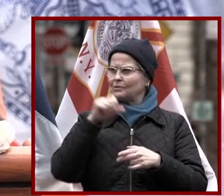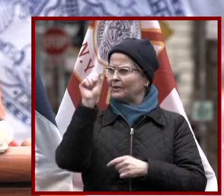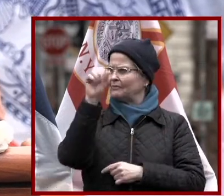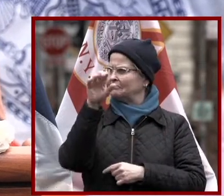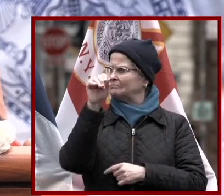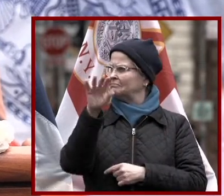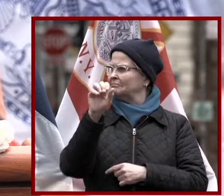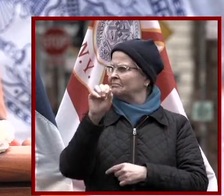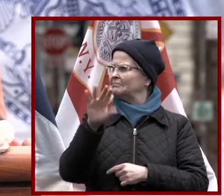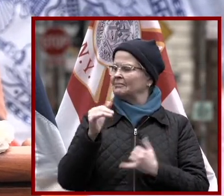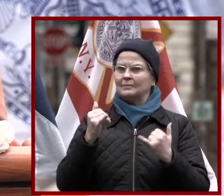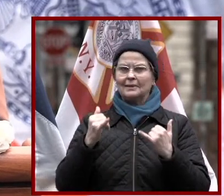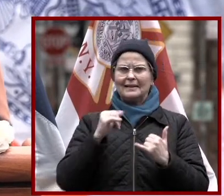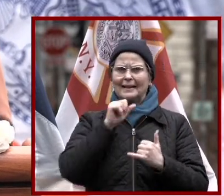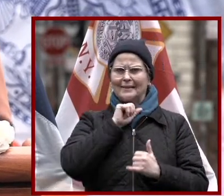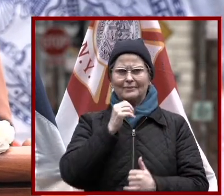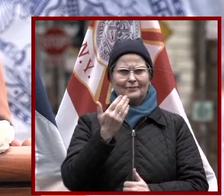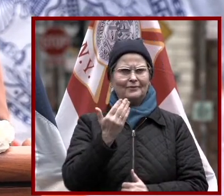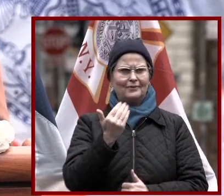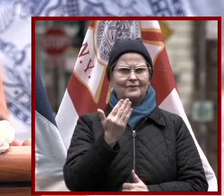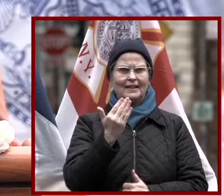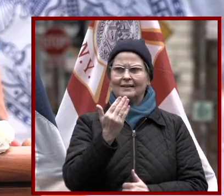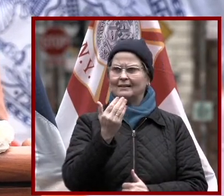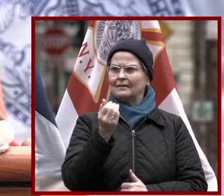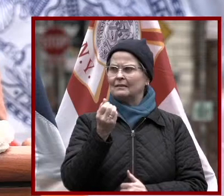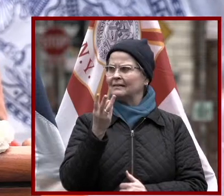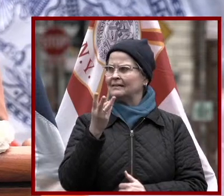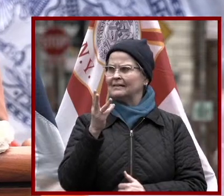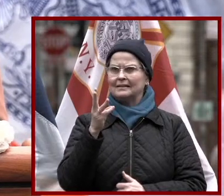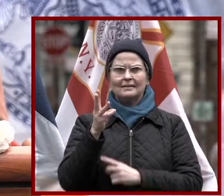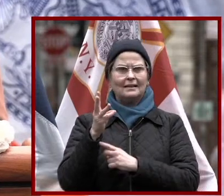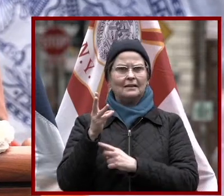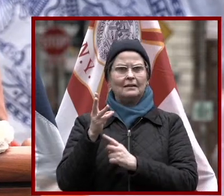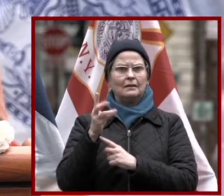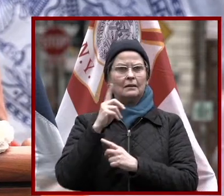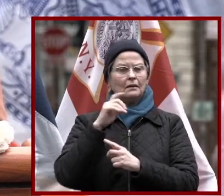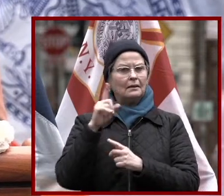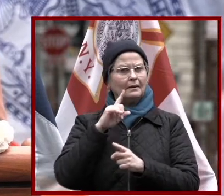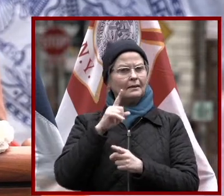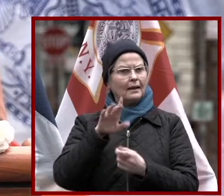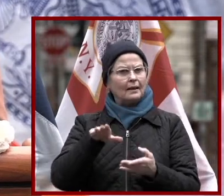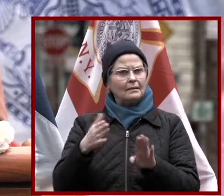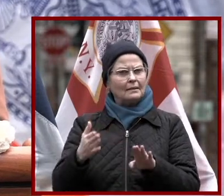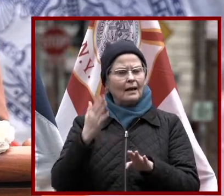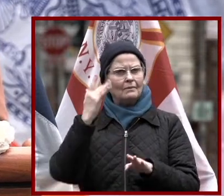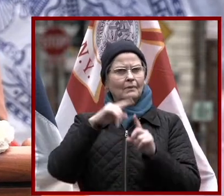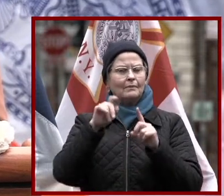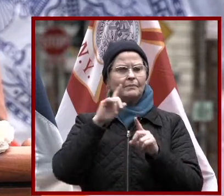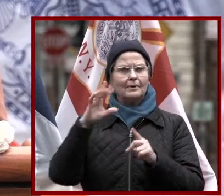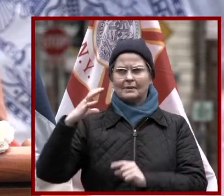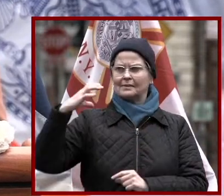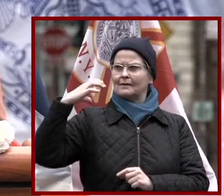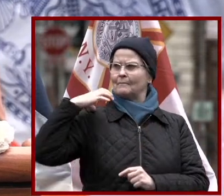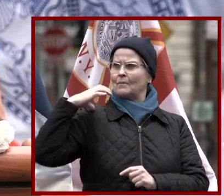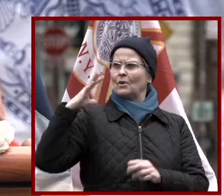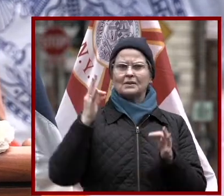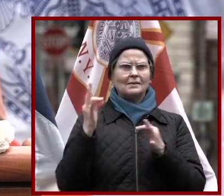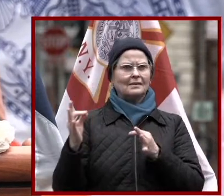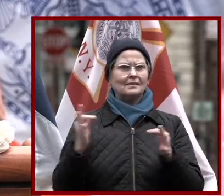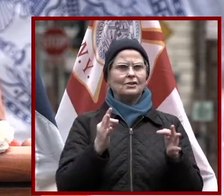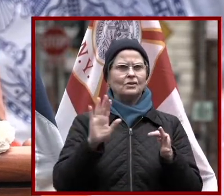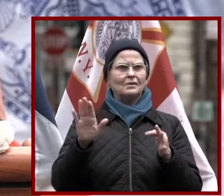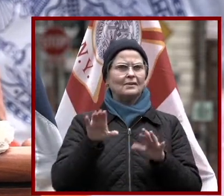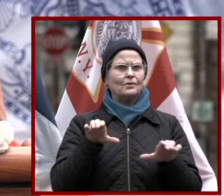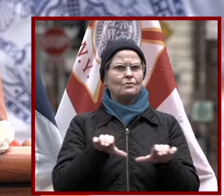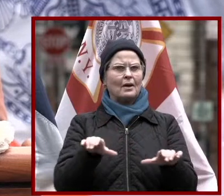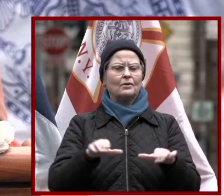ages 15 and 16. They died because of the actions of bosses. Bosses who even before the fire